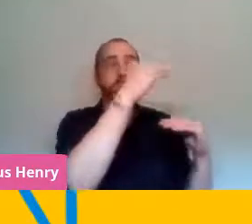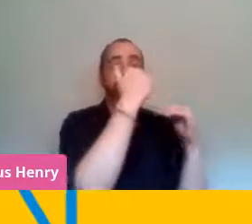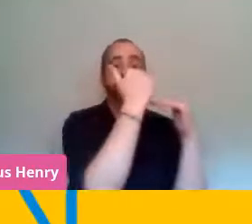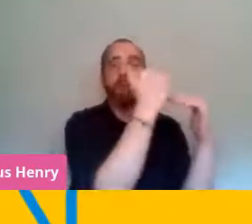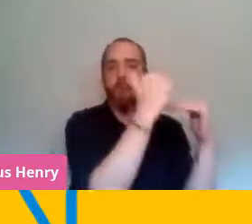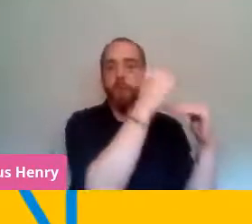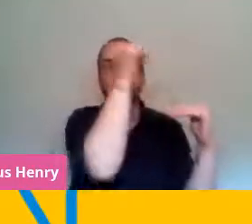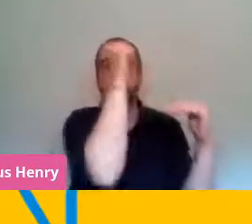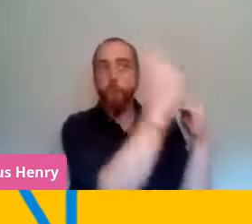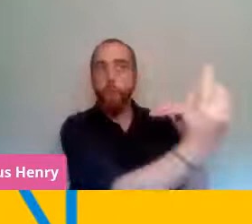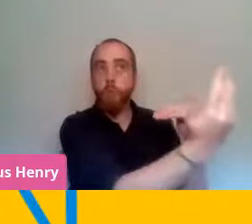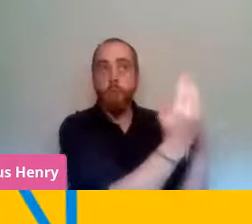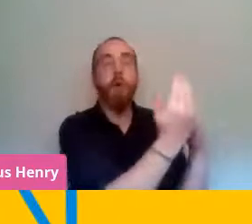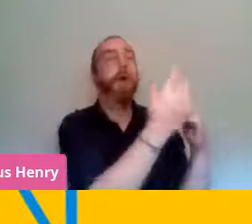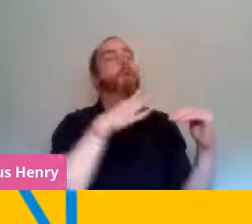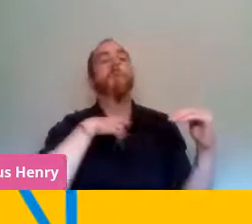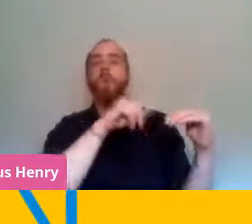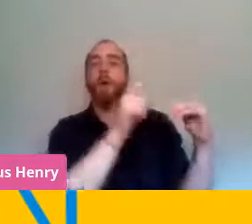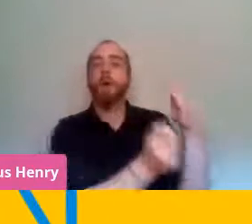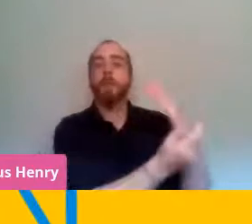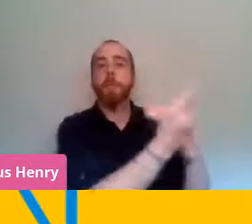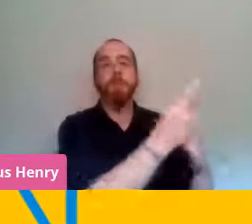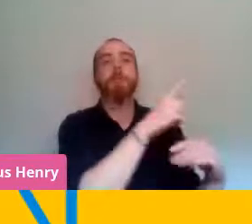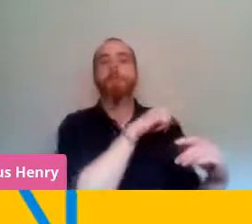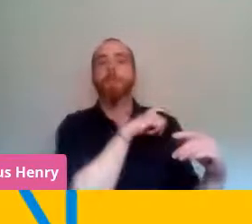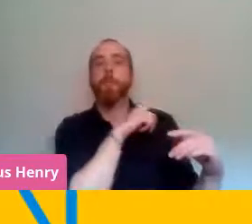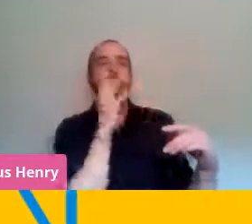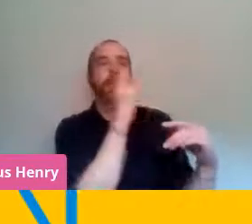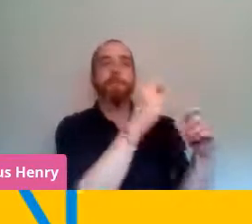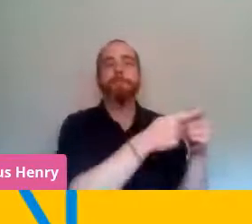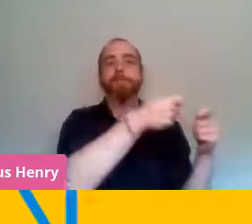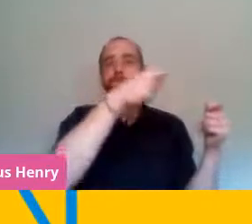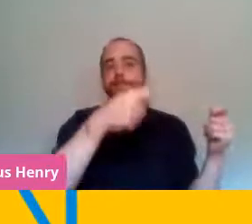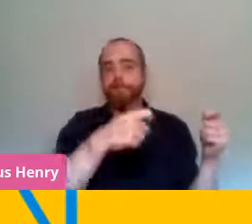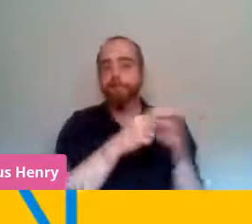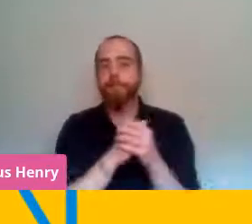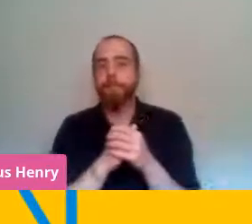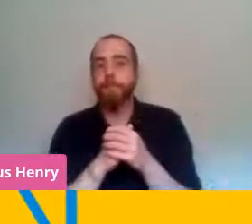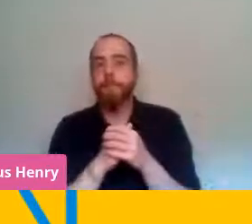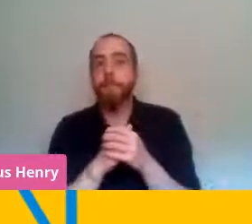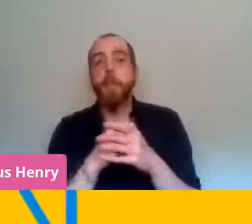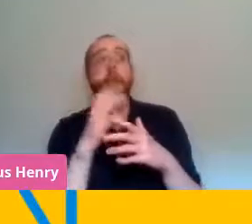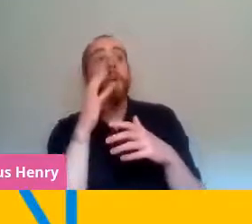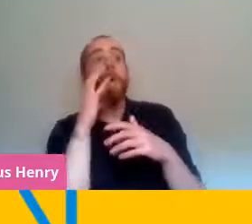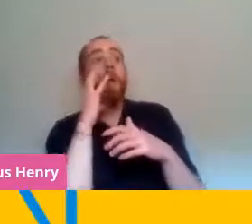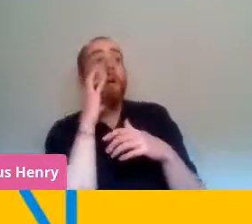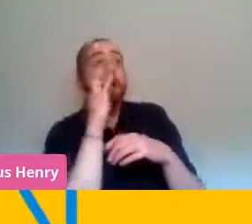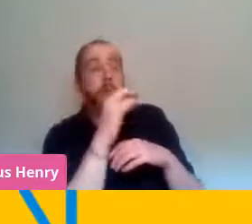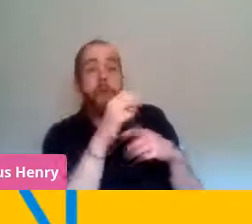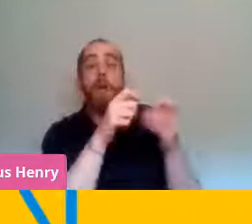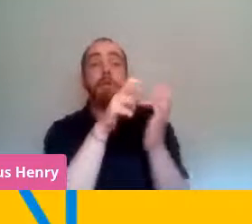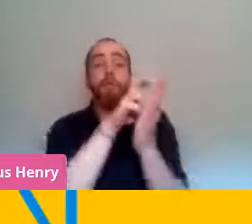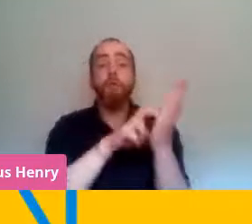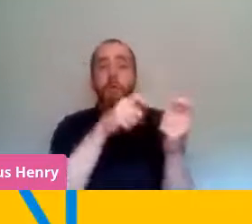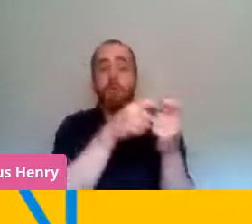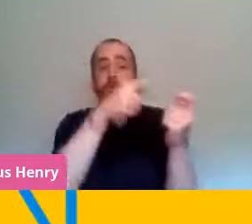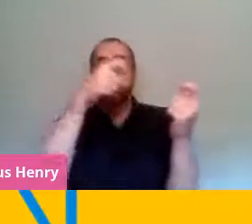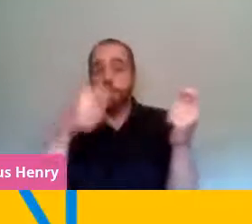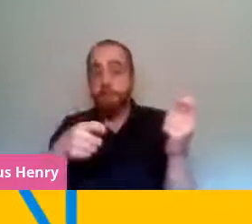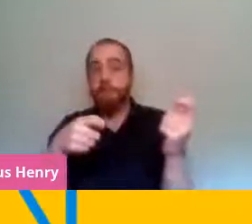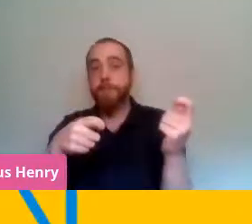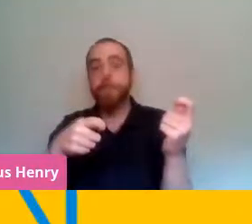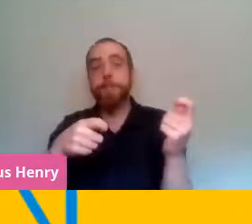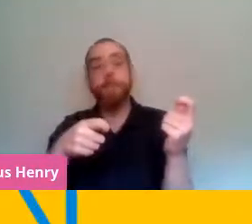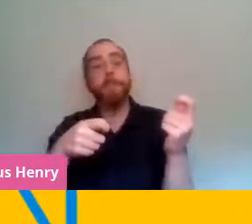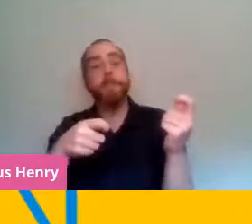action by the employers and inoculate against it. So we wrote a model branch motion demanding extensions to contract, and branches were able to use this